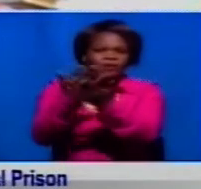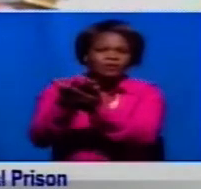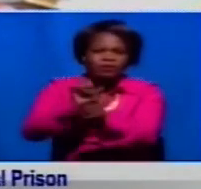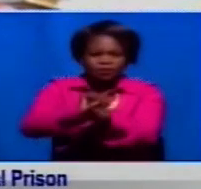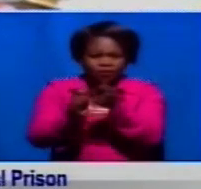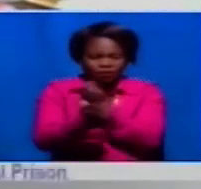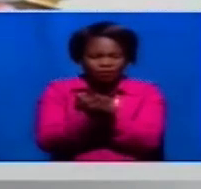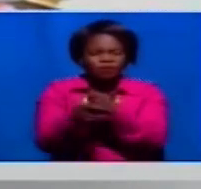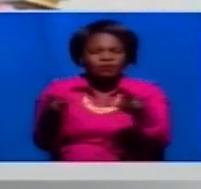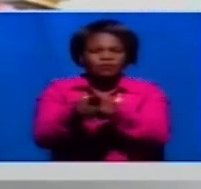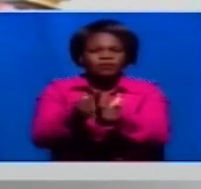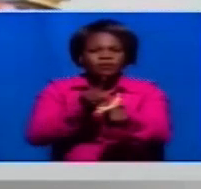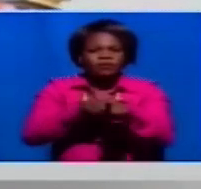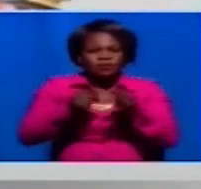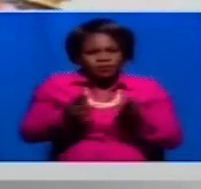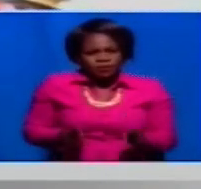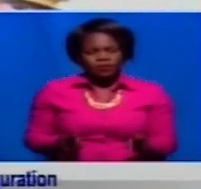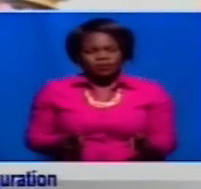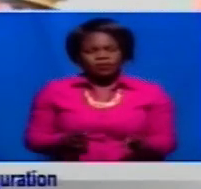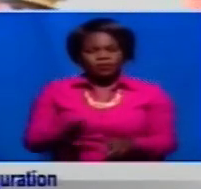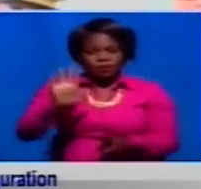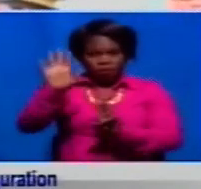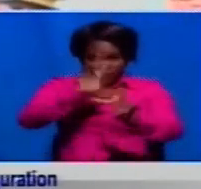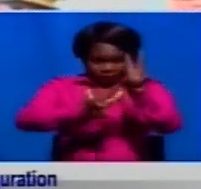as a whole. Your visit today